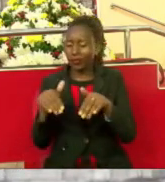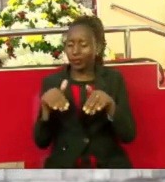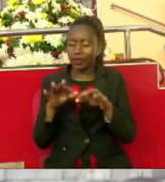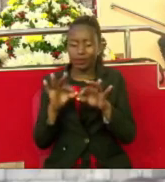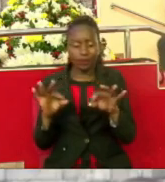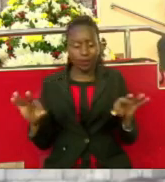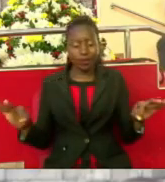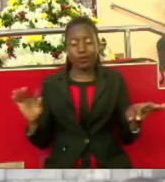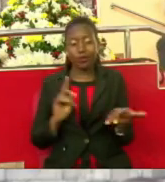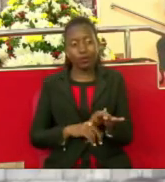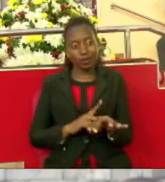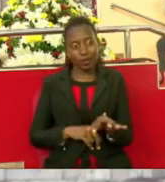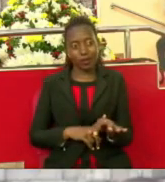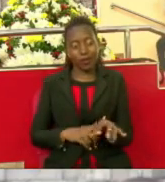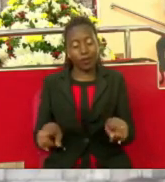born.